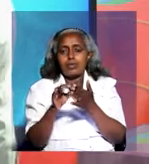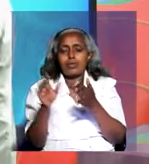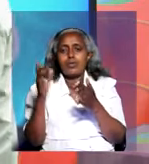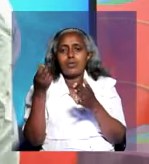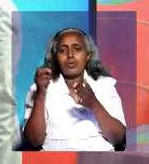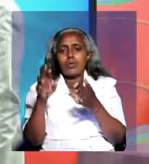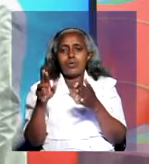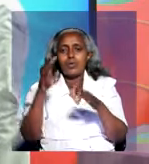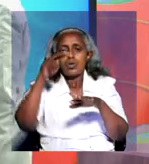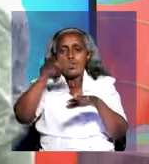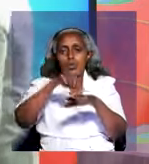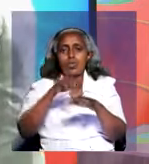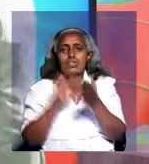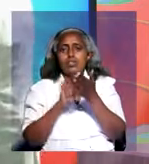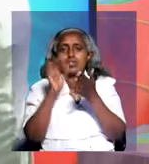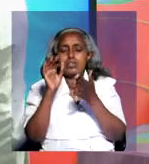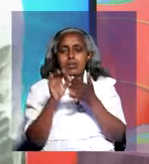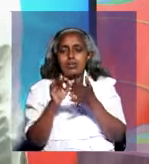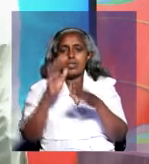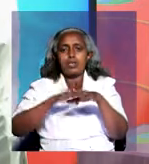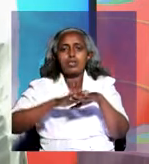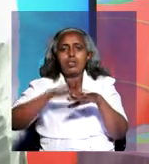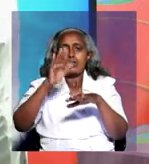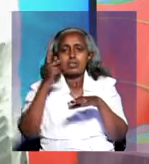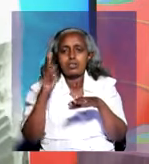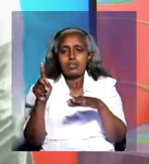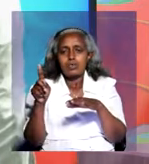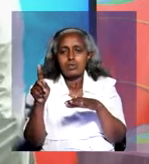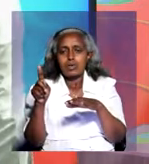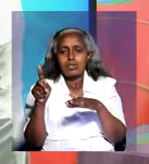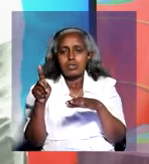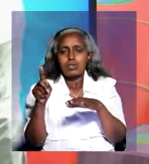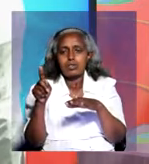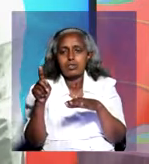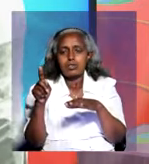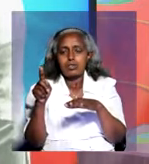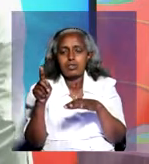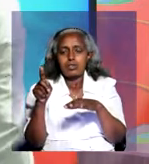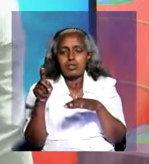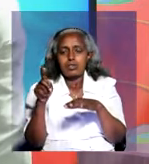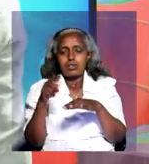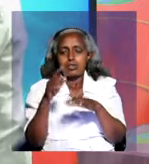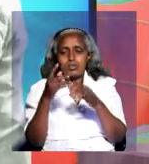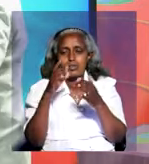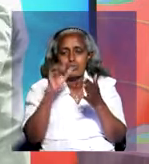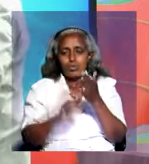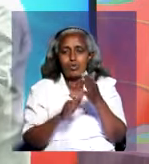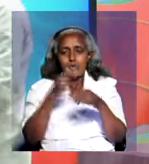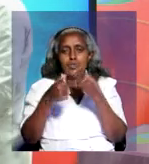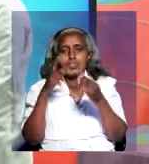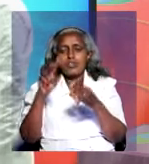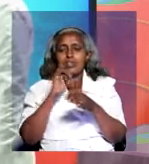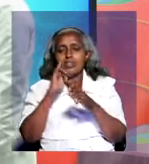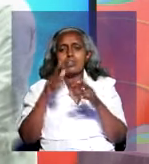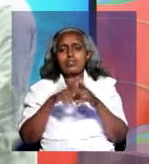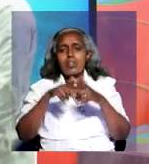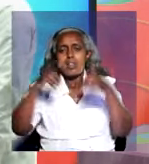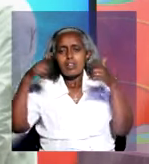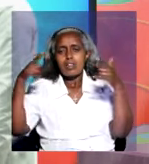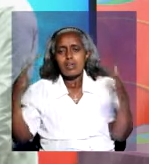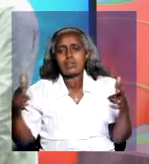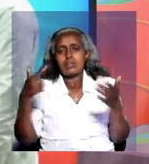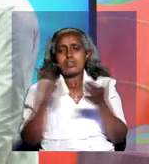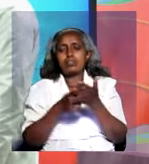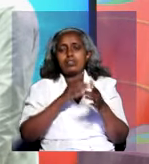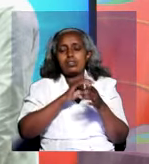a constant number greater than 1, so the vector will be enlarged in